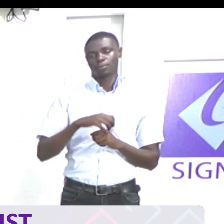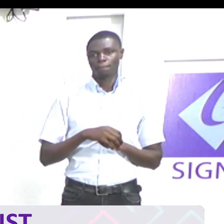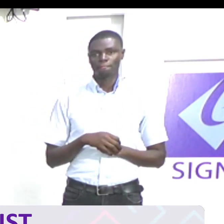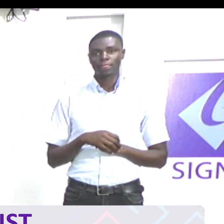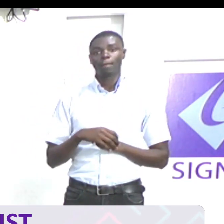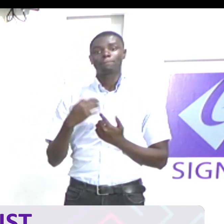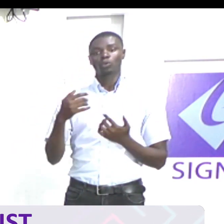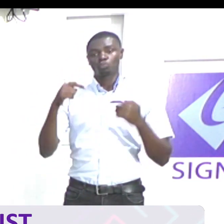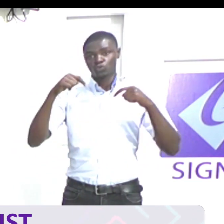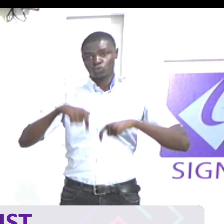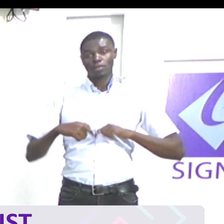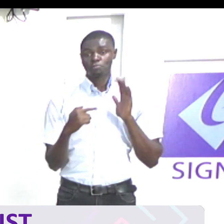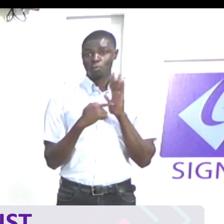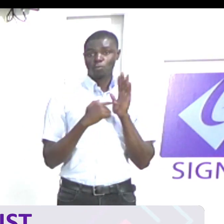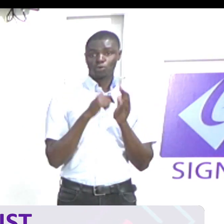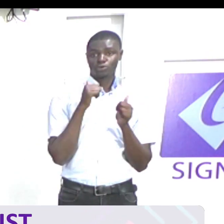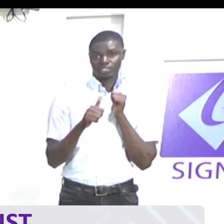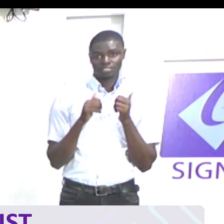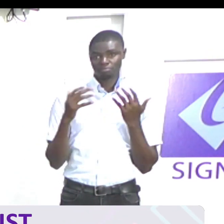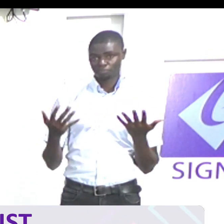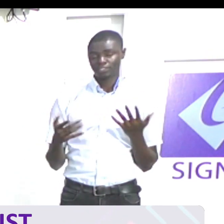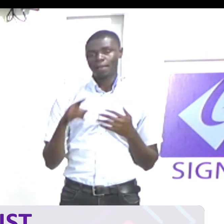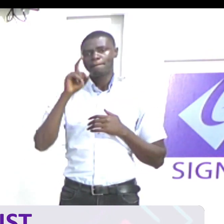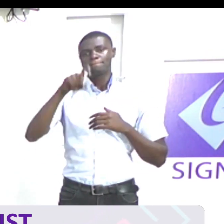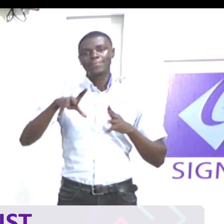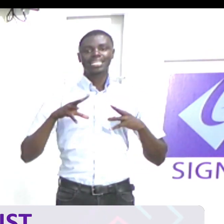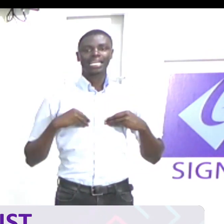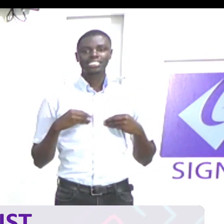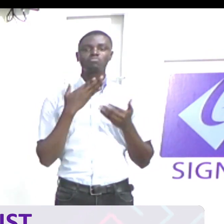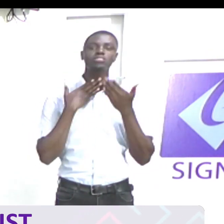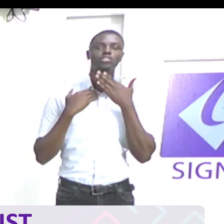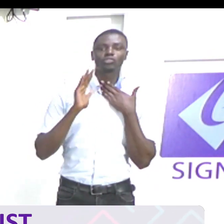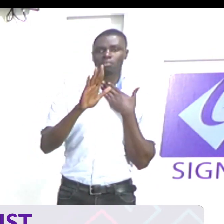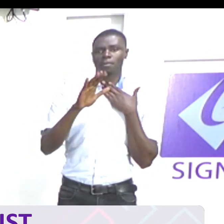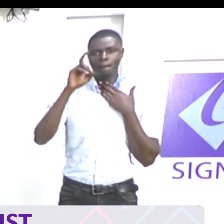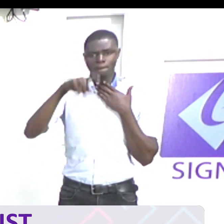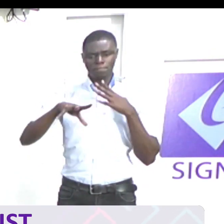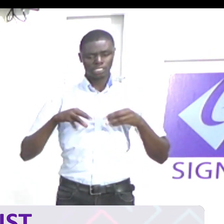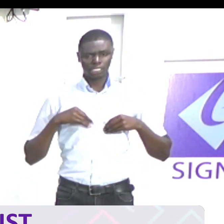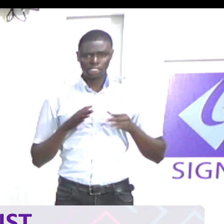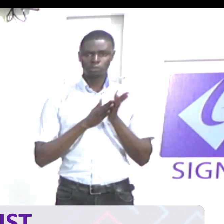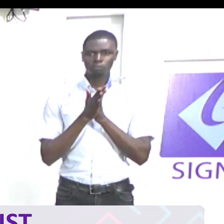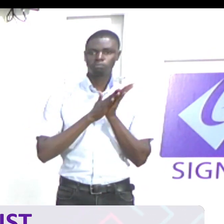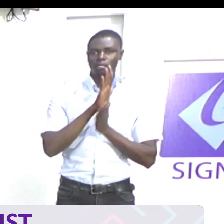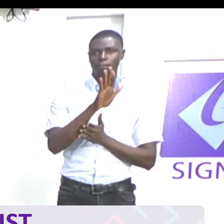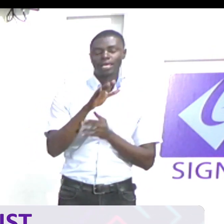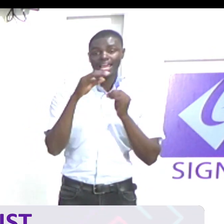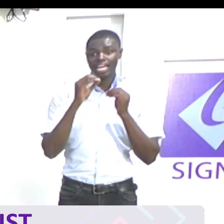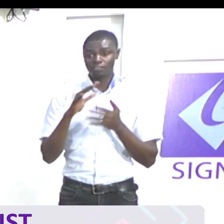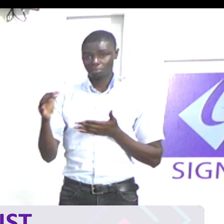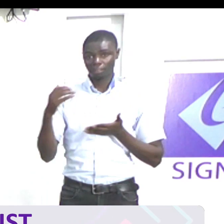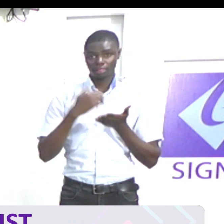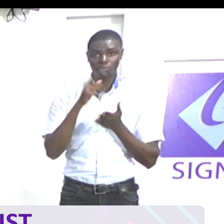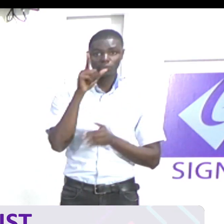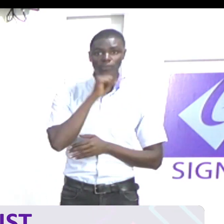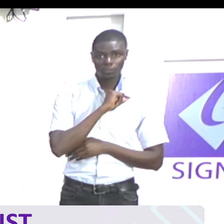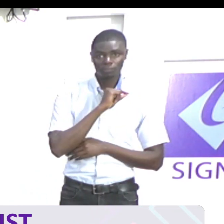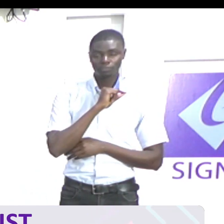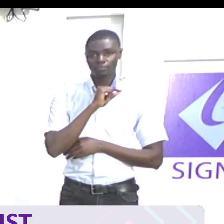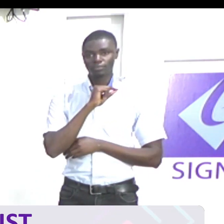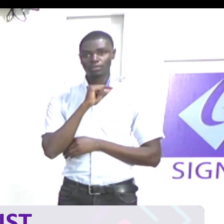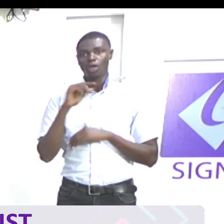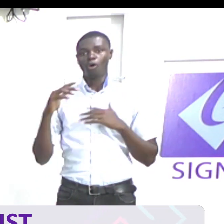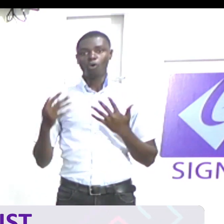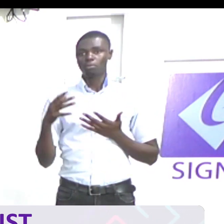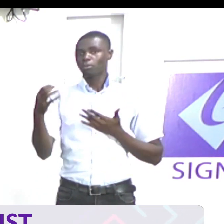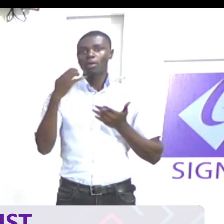Kabisa. But then tonight the point in case is the fact that you should embrace your curiosity. When ule mtu umekanga chini manzi, for example you're employed,